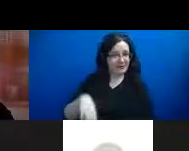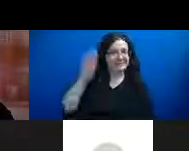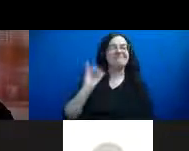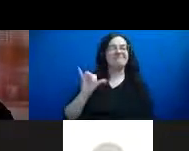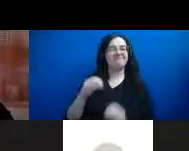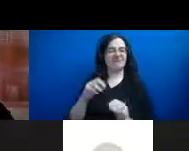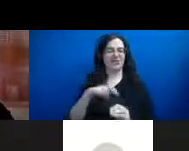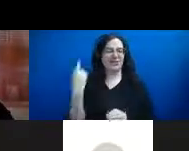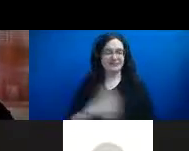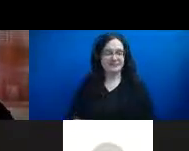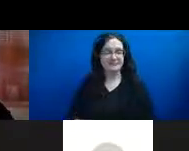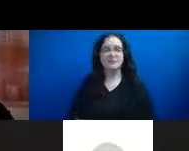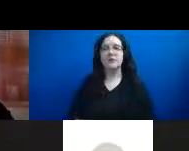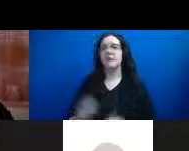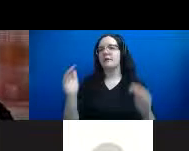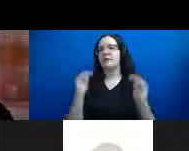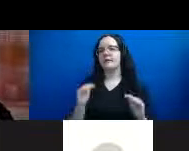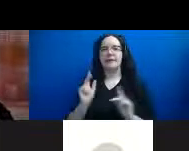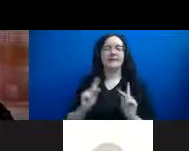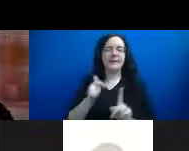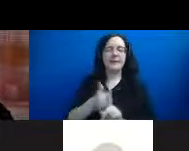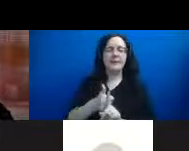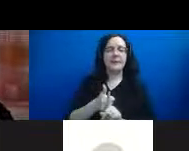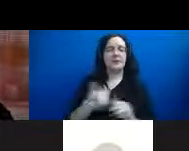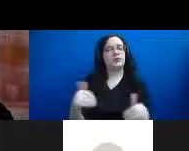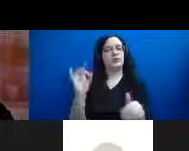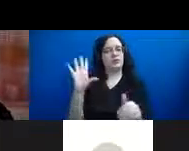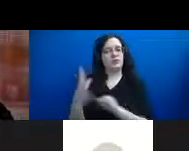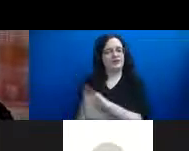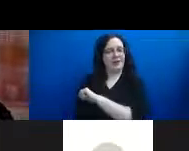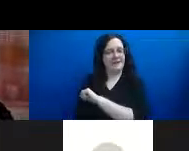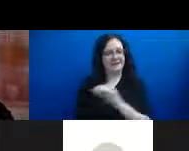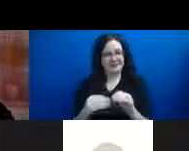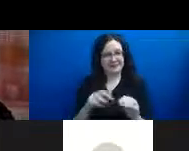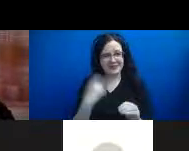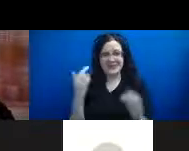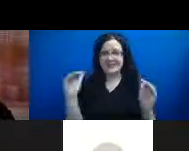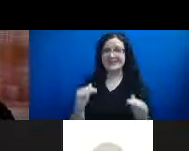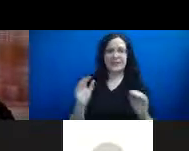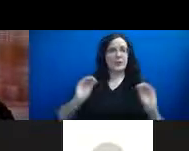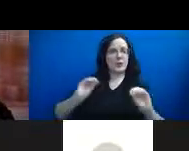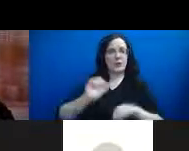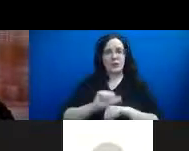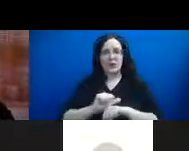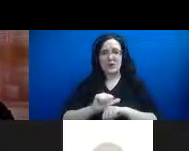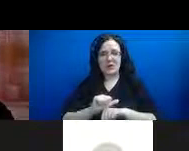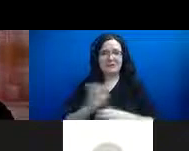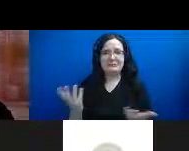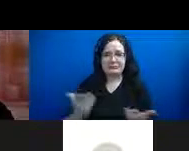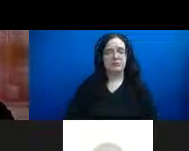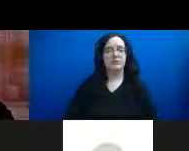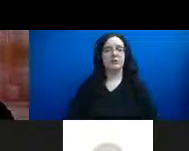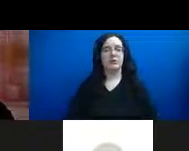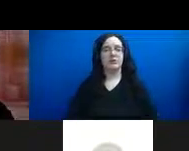There's vulnerability with folks who have significant poverty, with unemployment. But one of the